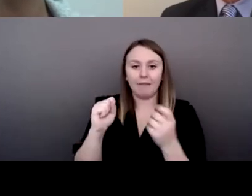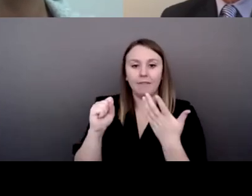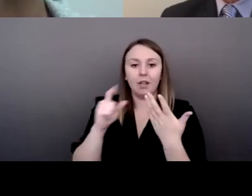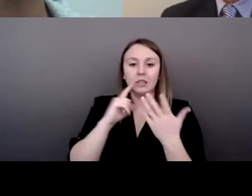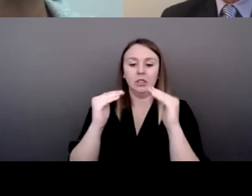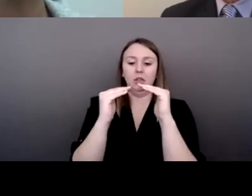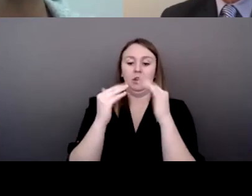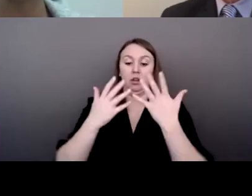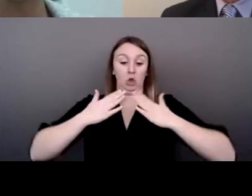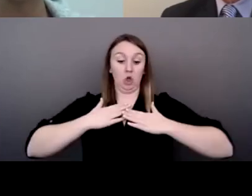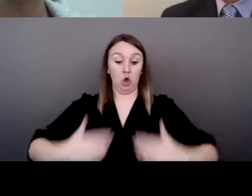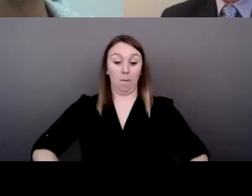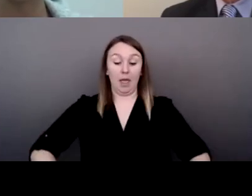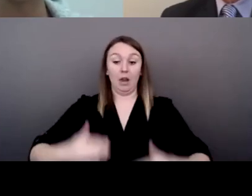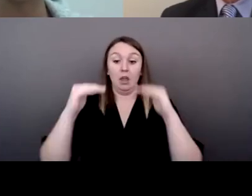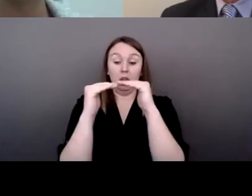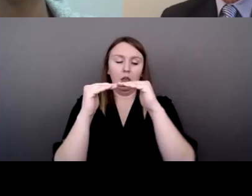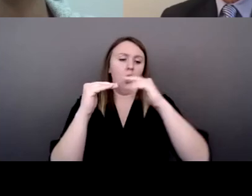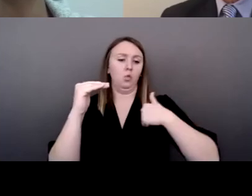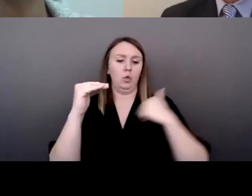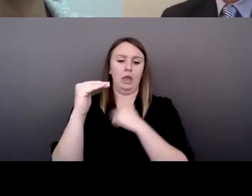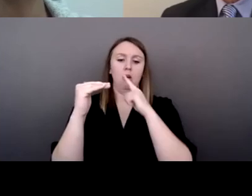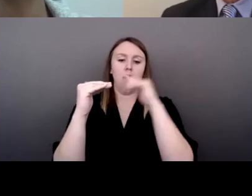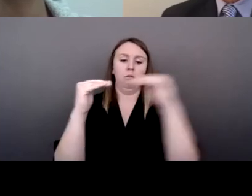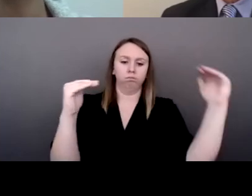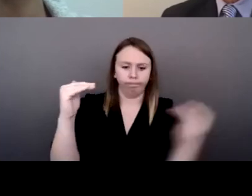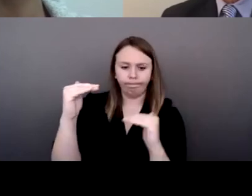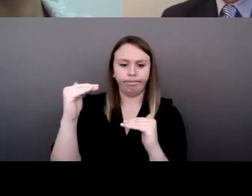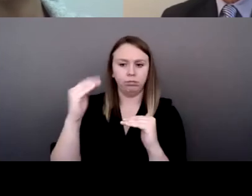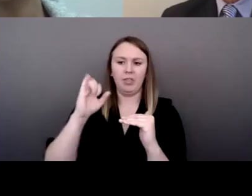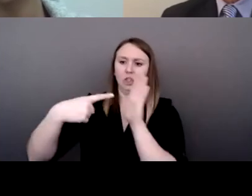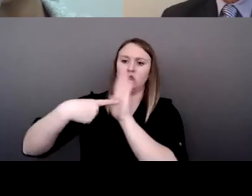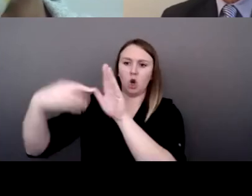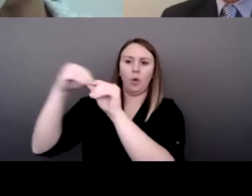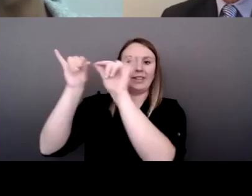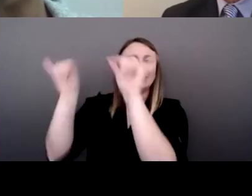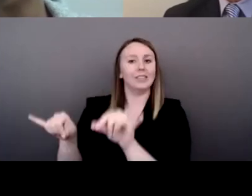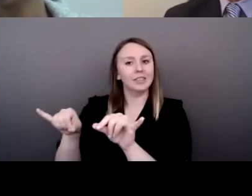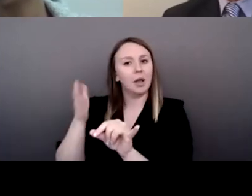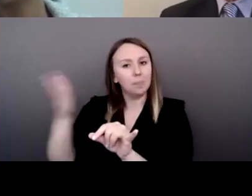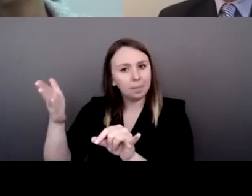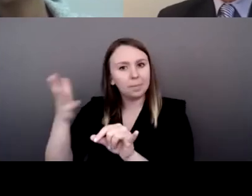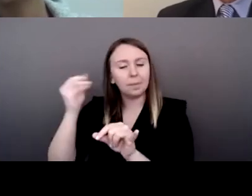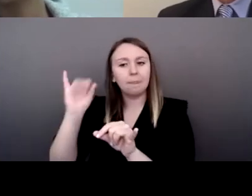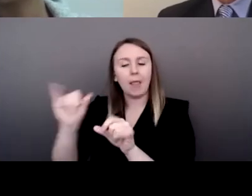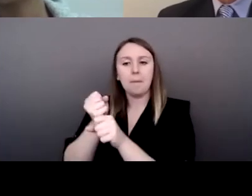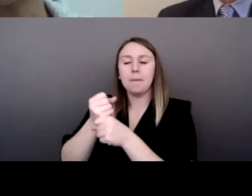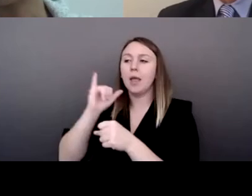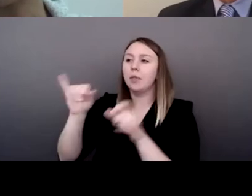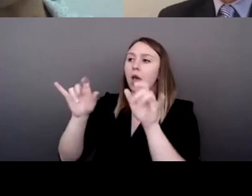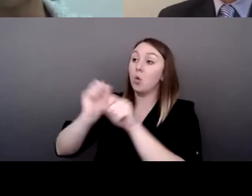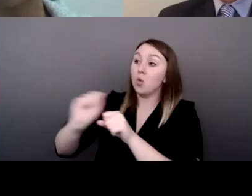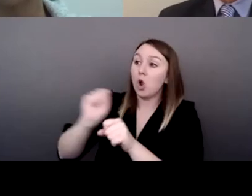is legitimized and systemized, and that makes our work exponentially harder. So